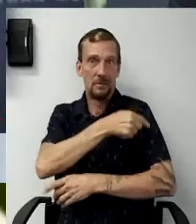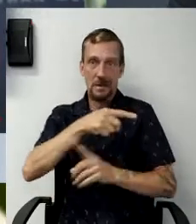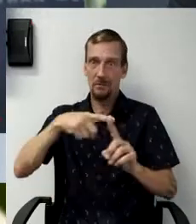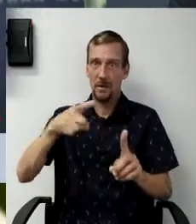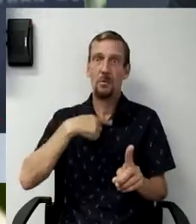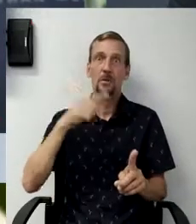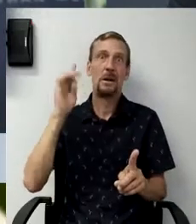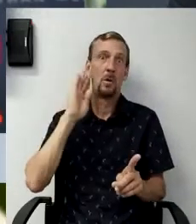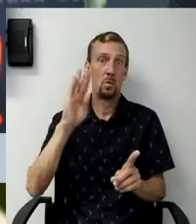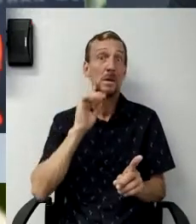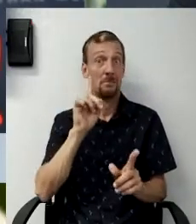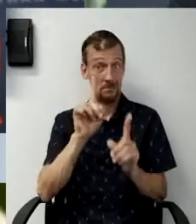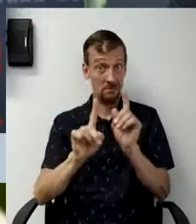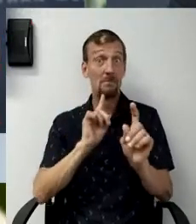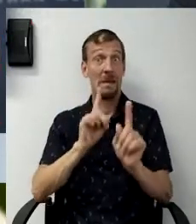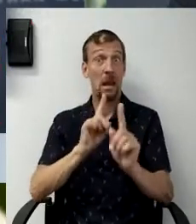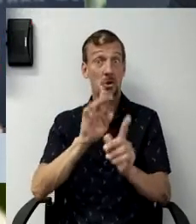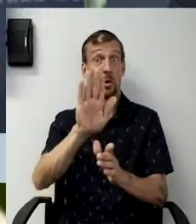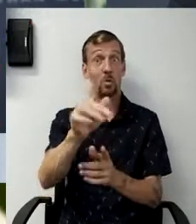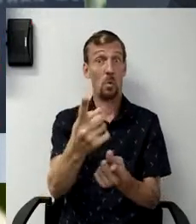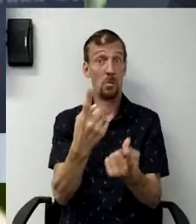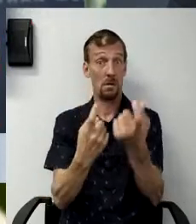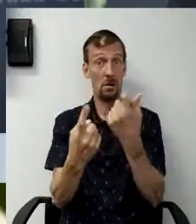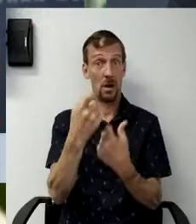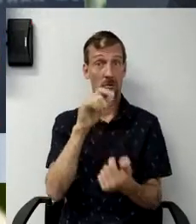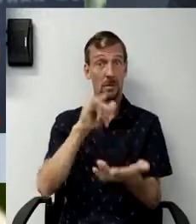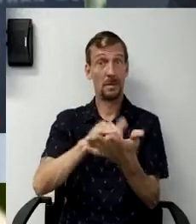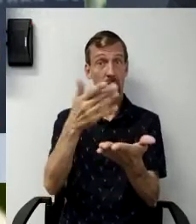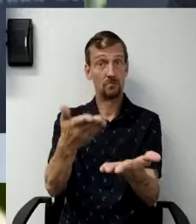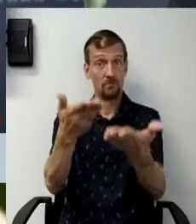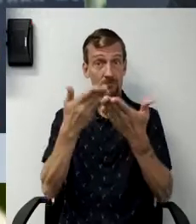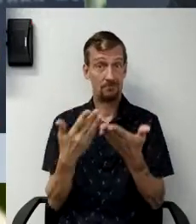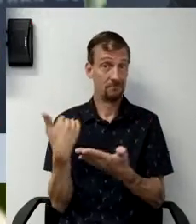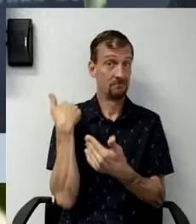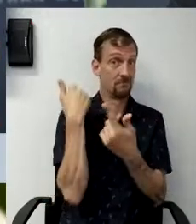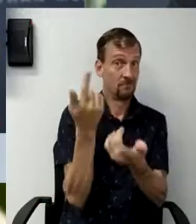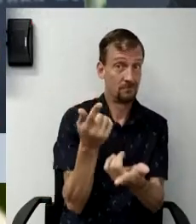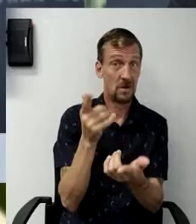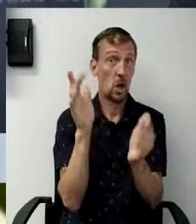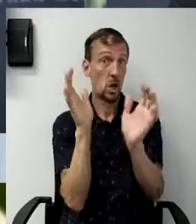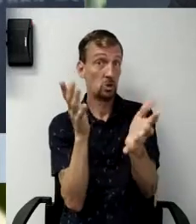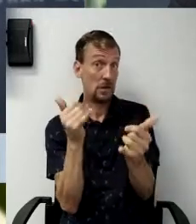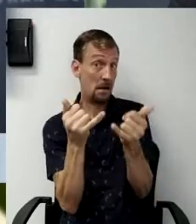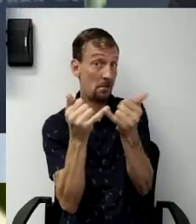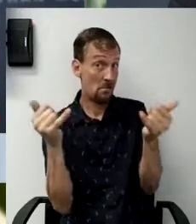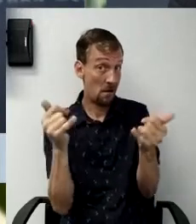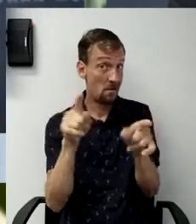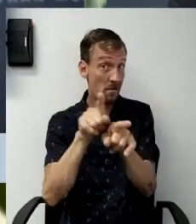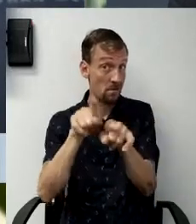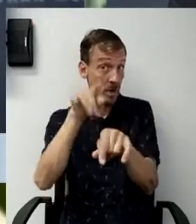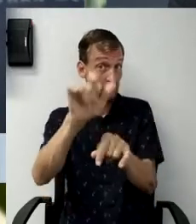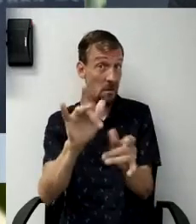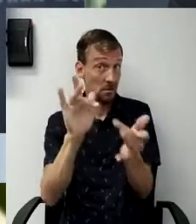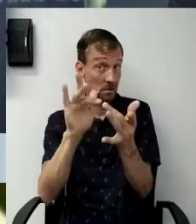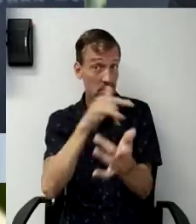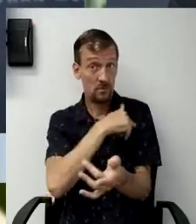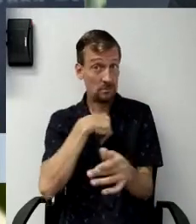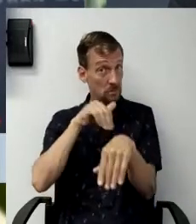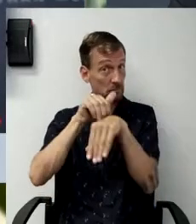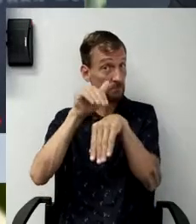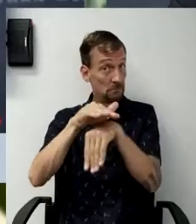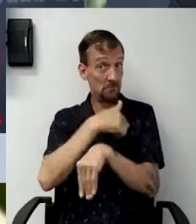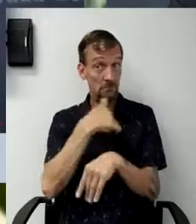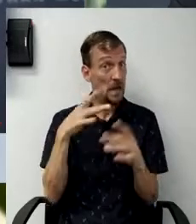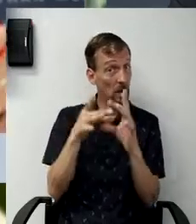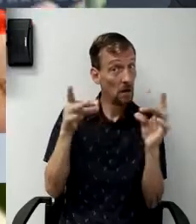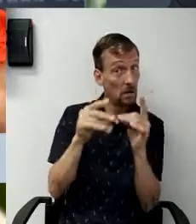were pre-submitted, but we are going to have our chat lines open. You can also raise your hand during this meeting and we will make sure to call